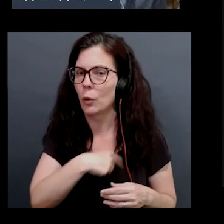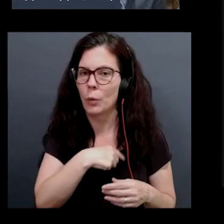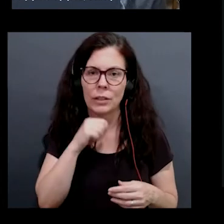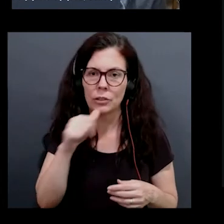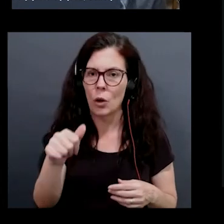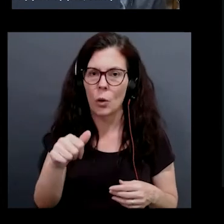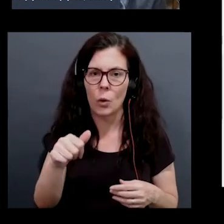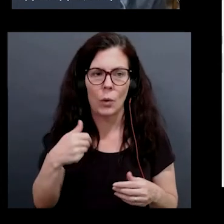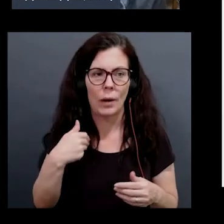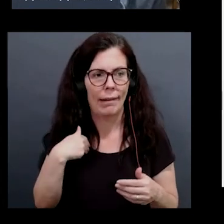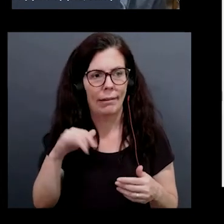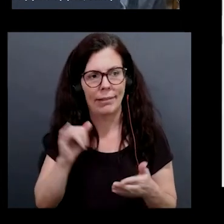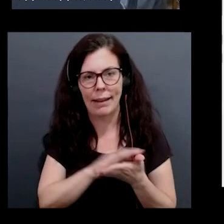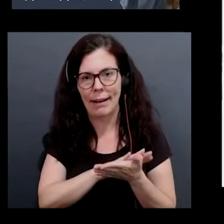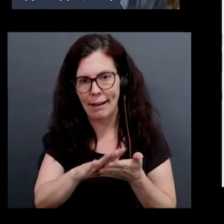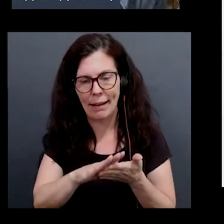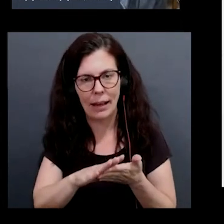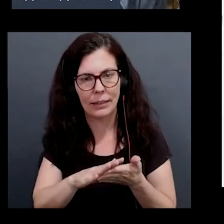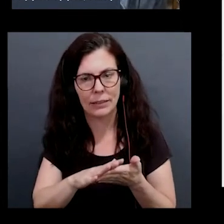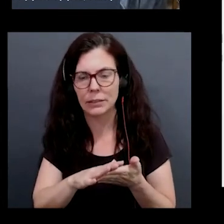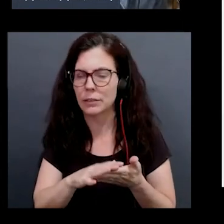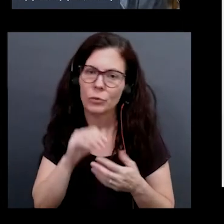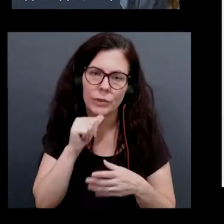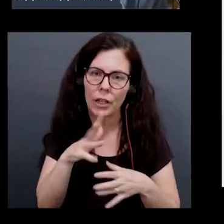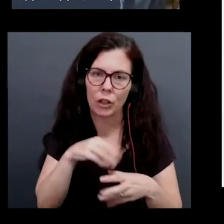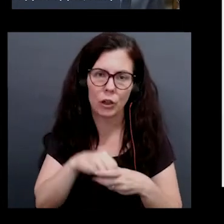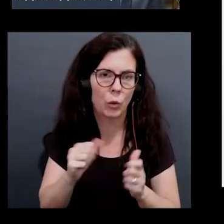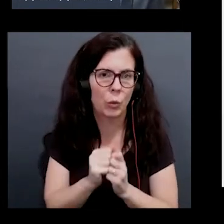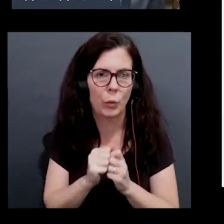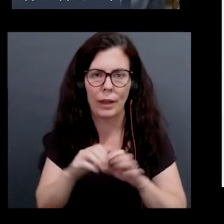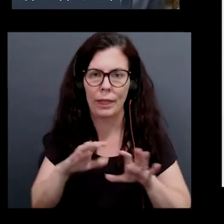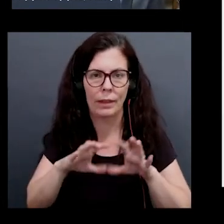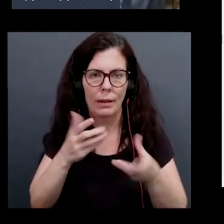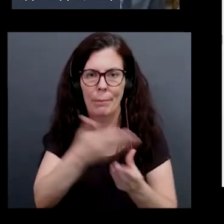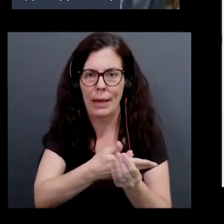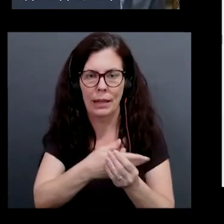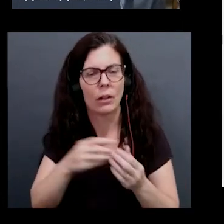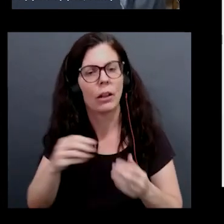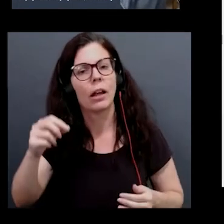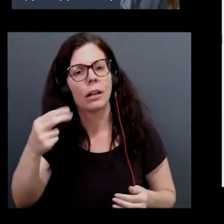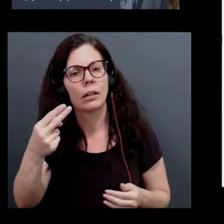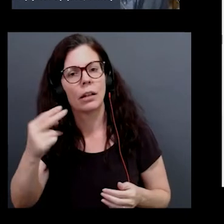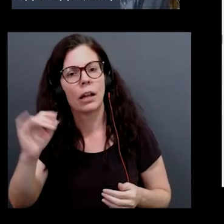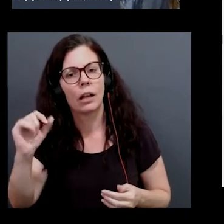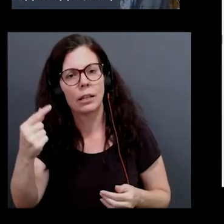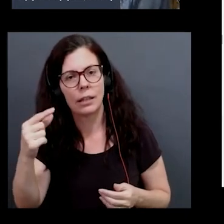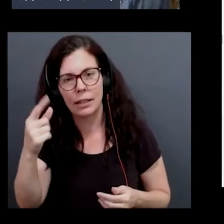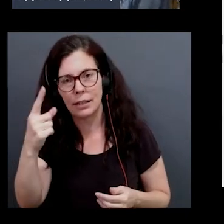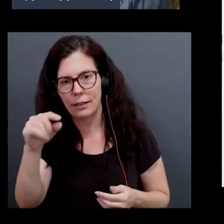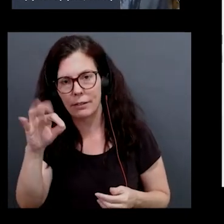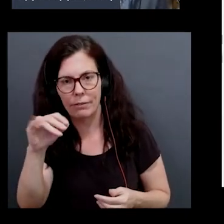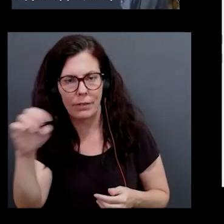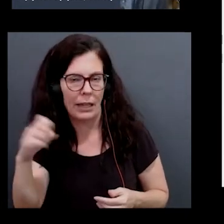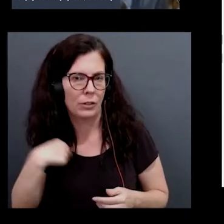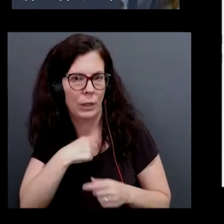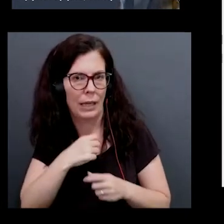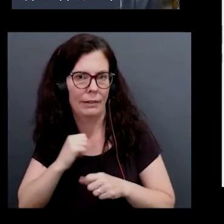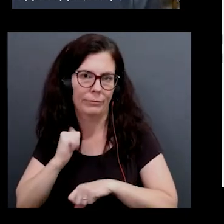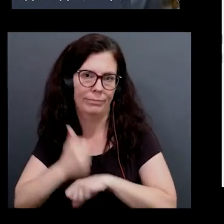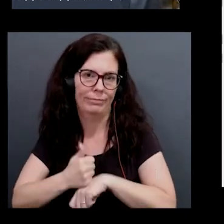nice. We're not included with the package like Hugging Face is, so we have to make our own integration.